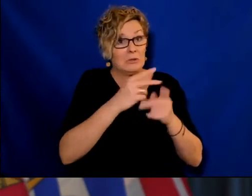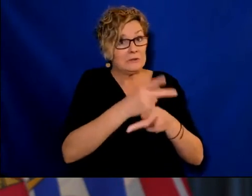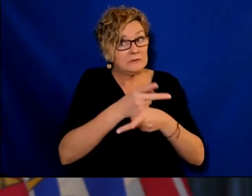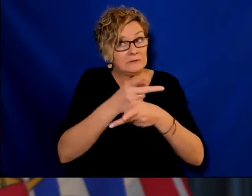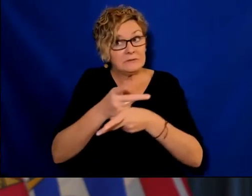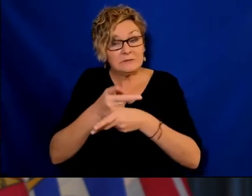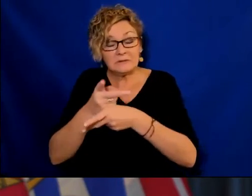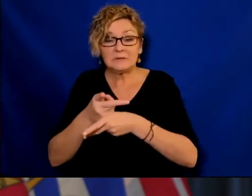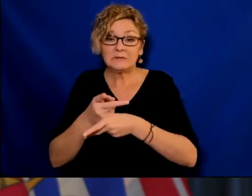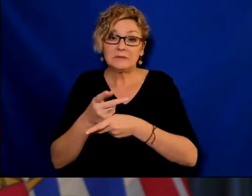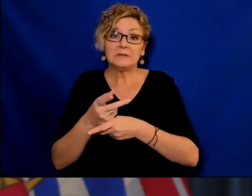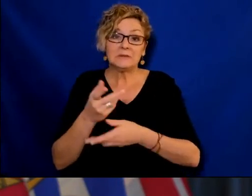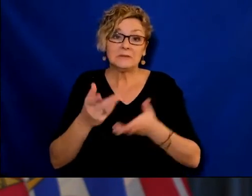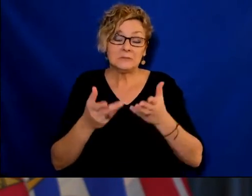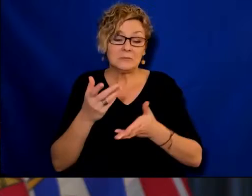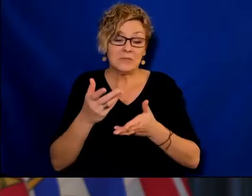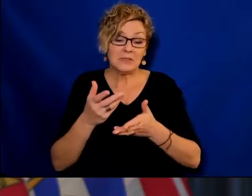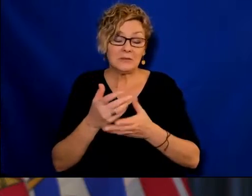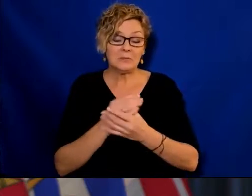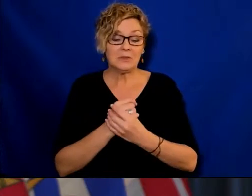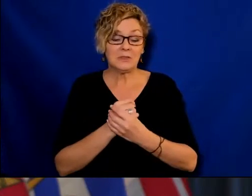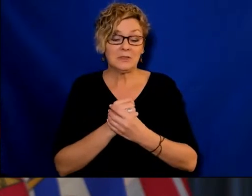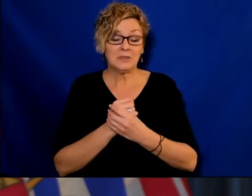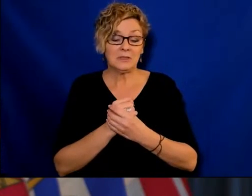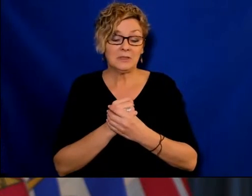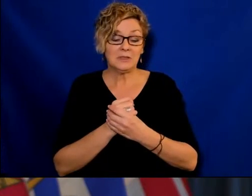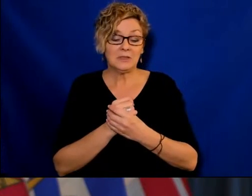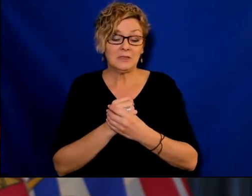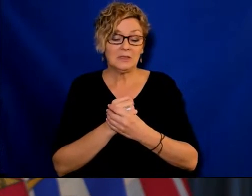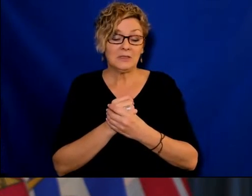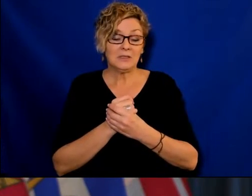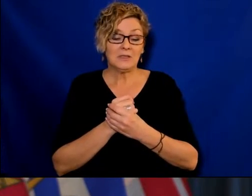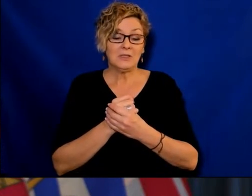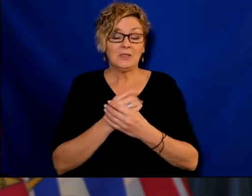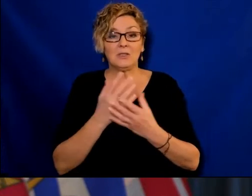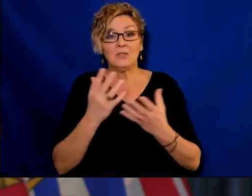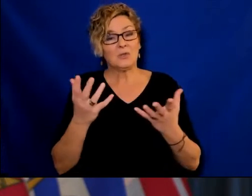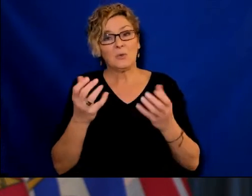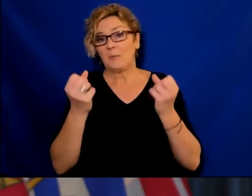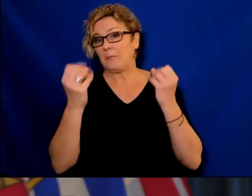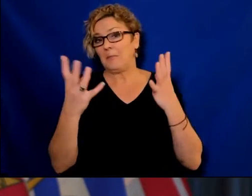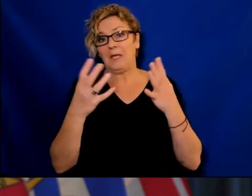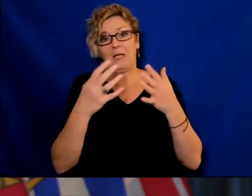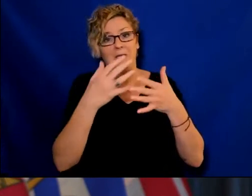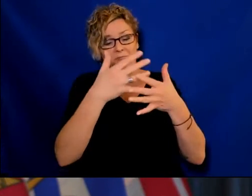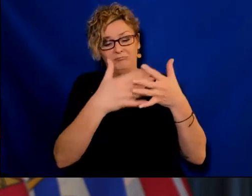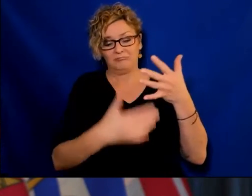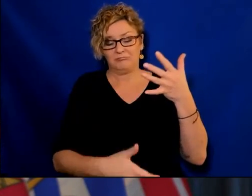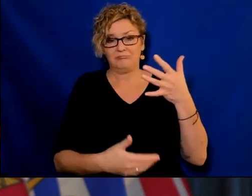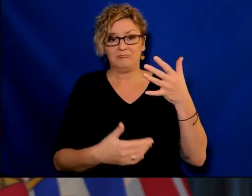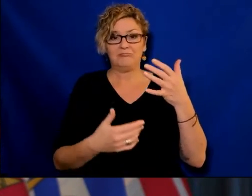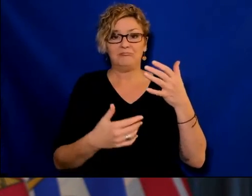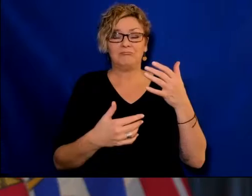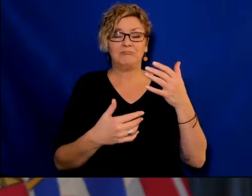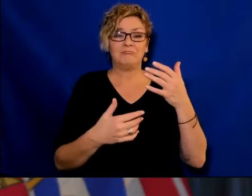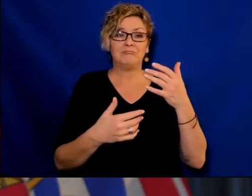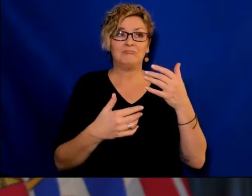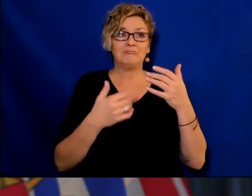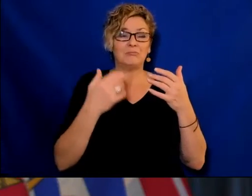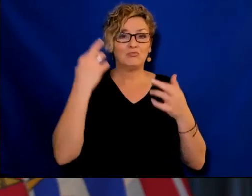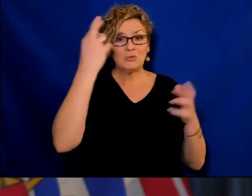into outbreaks in community settings afterwards. So there are many different things we're considering,